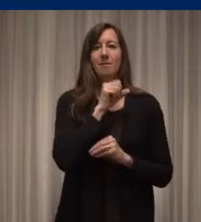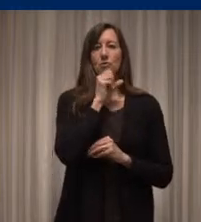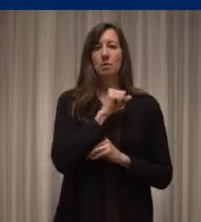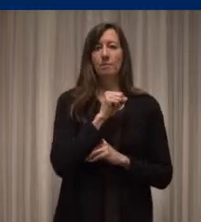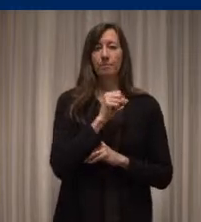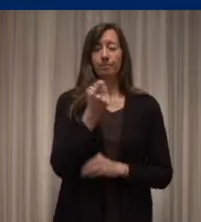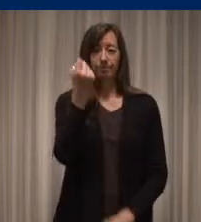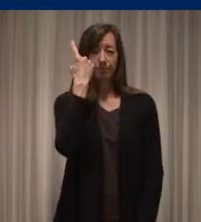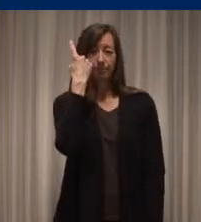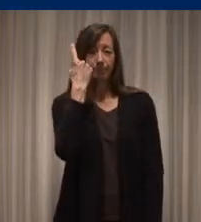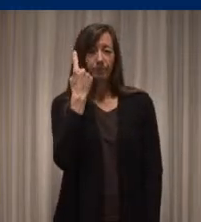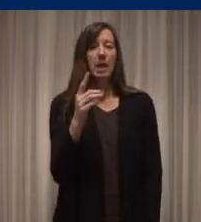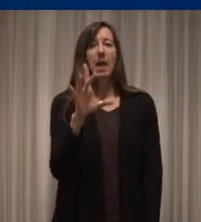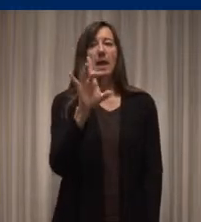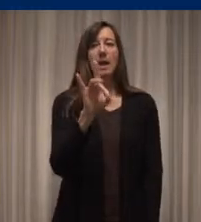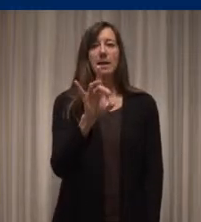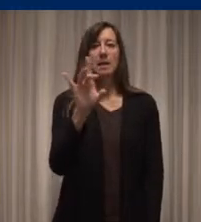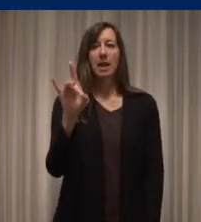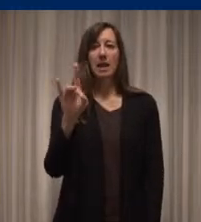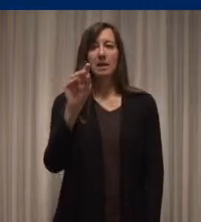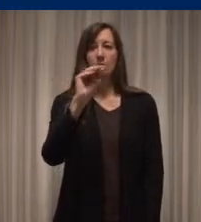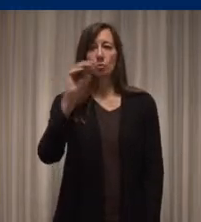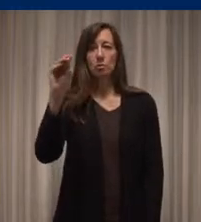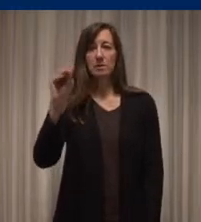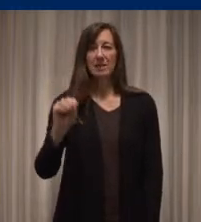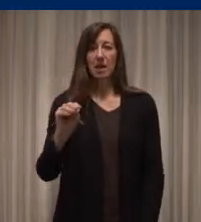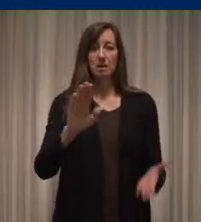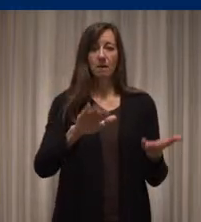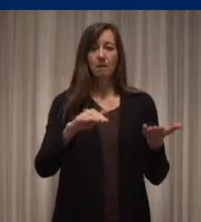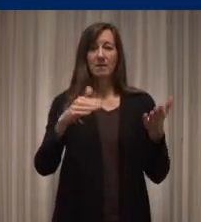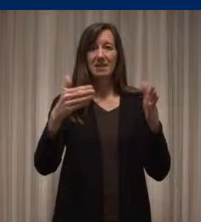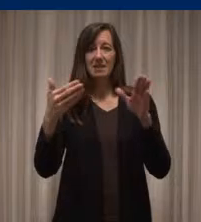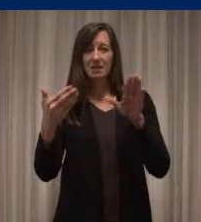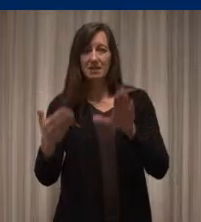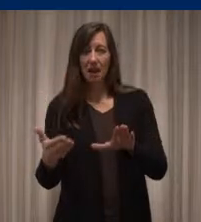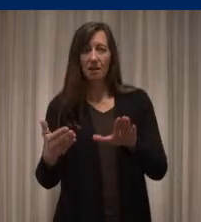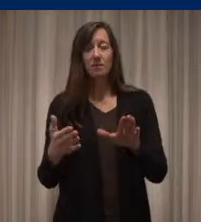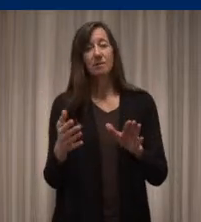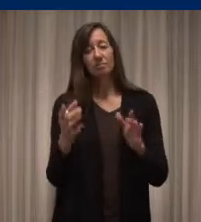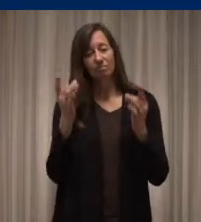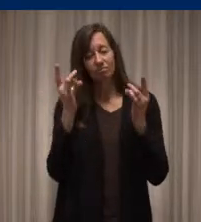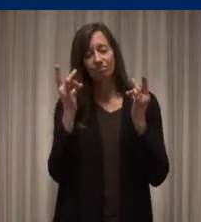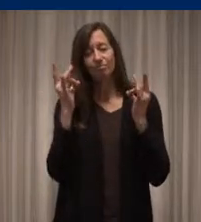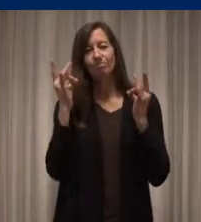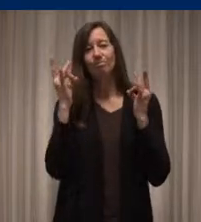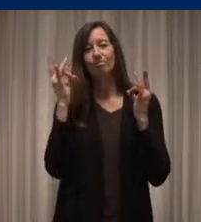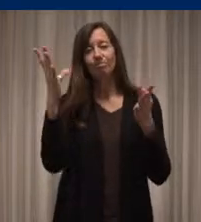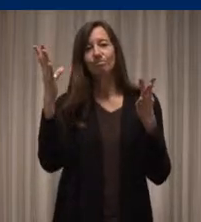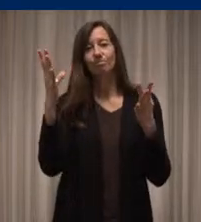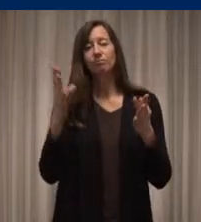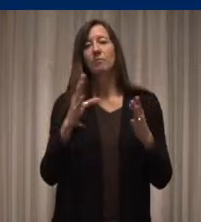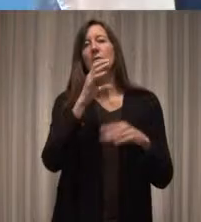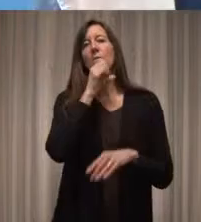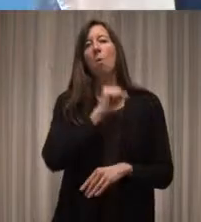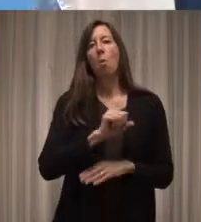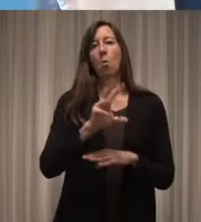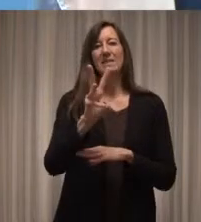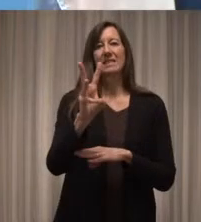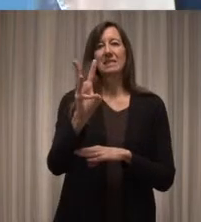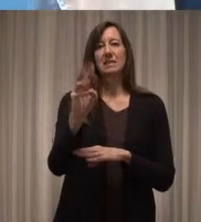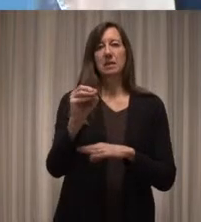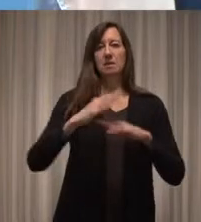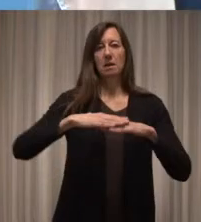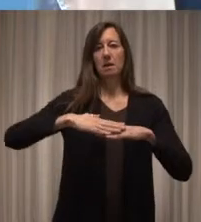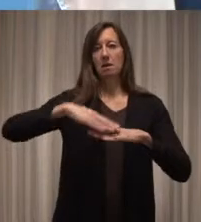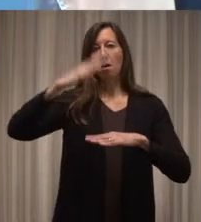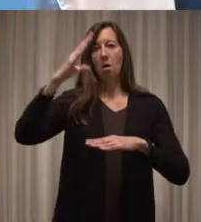88% of the fatalities in New York State have tragically been among those that are 60 years of age or older,